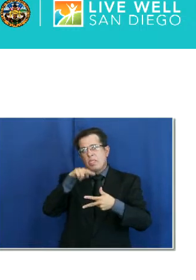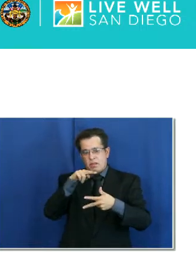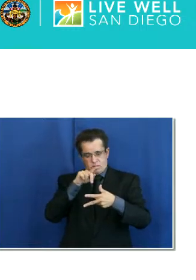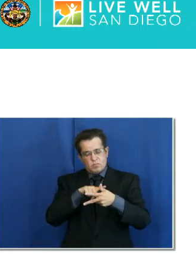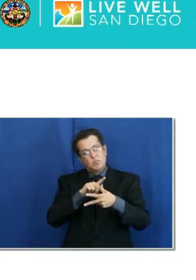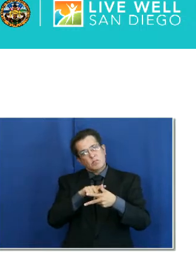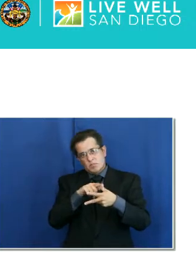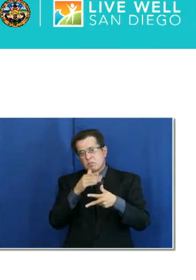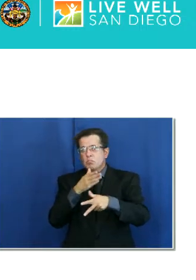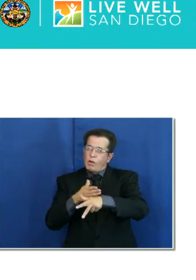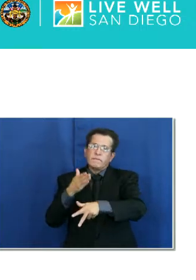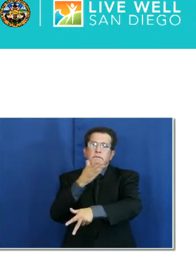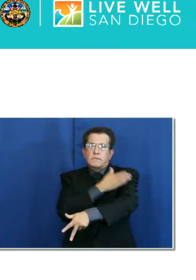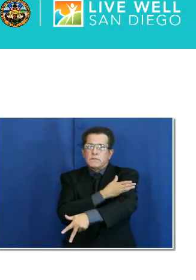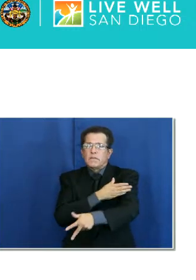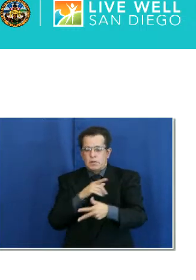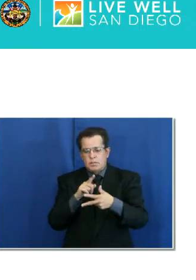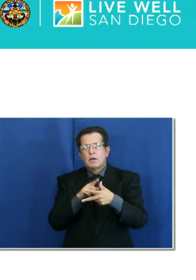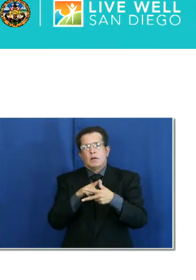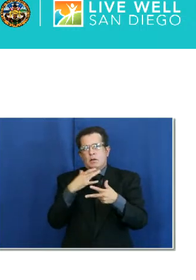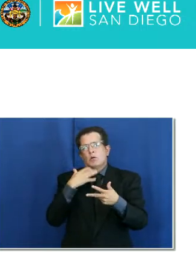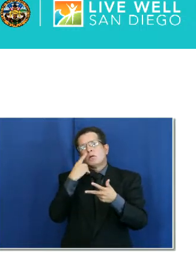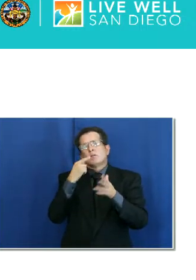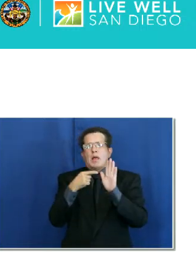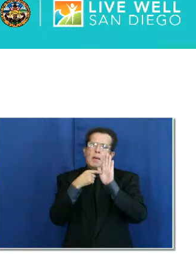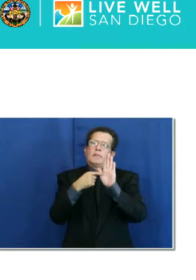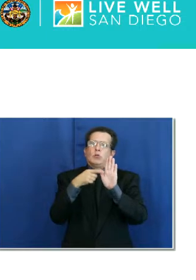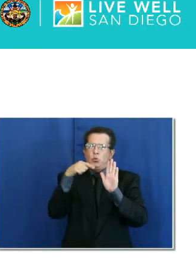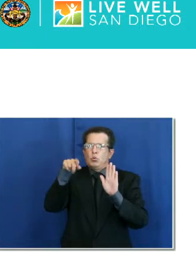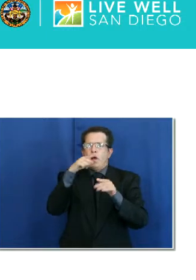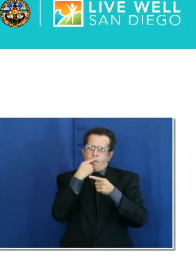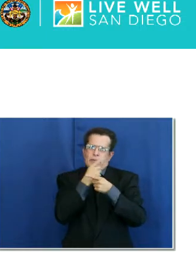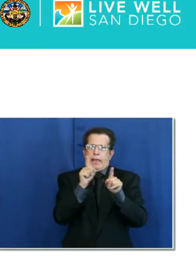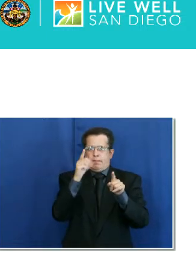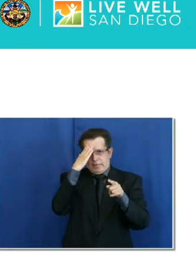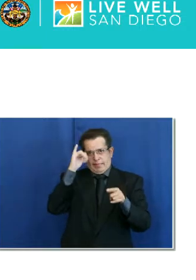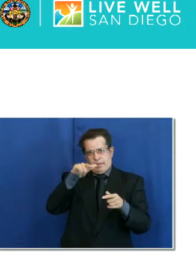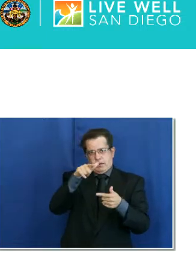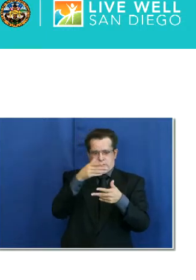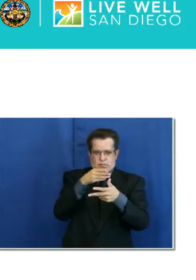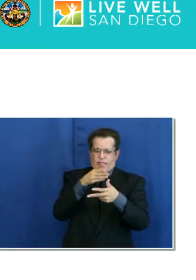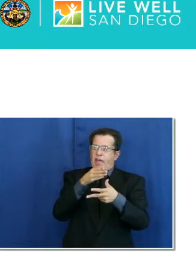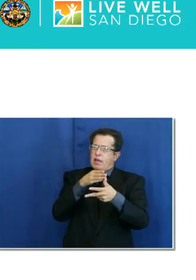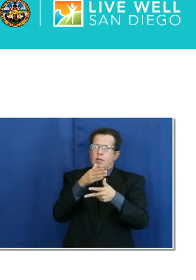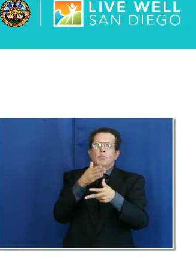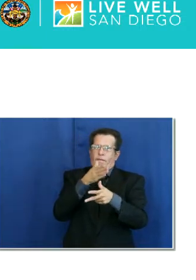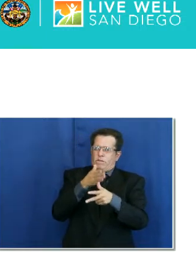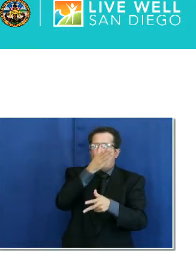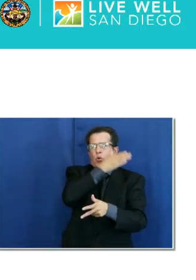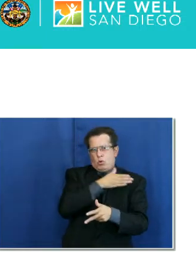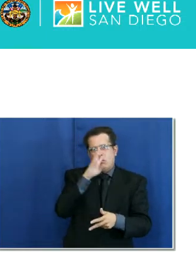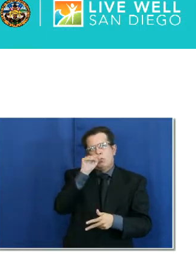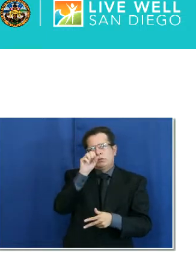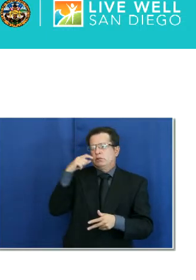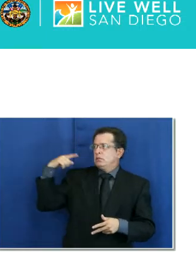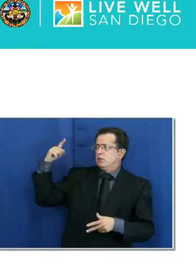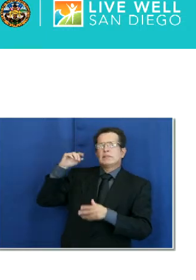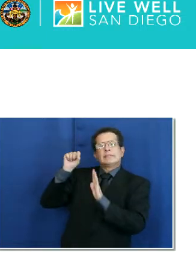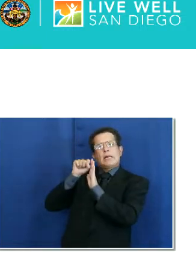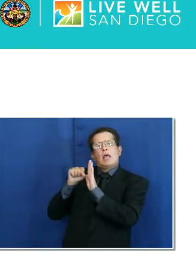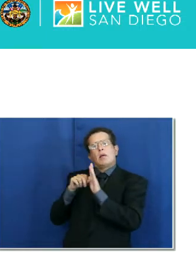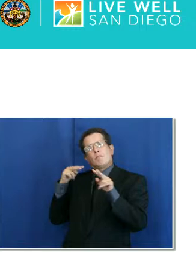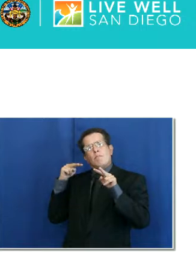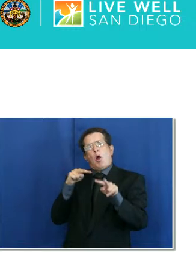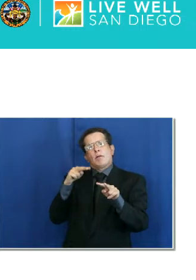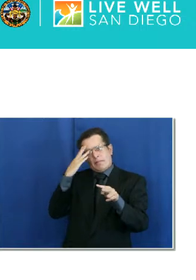to update you on where we are with this, because this was the trigger that previously had us on the state's